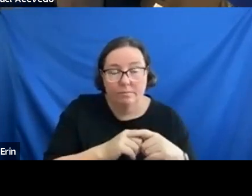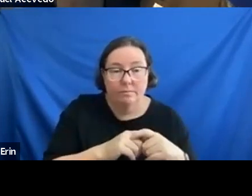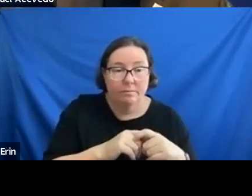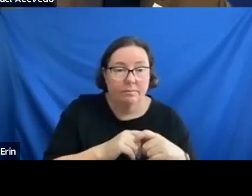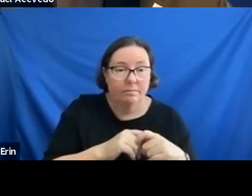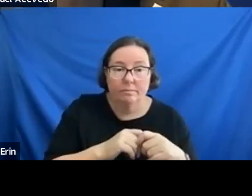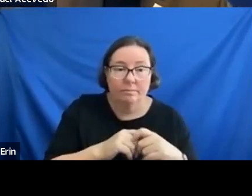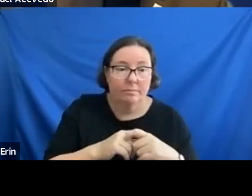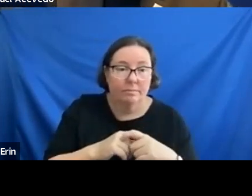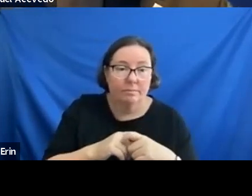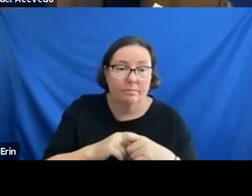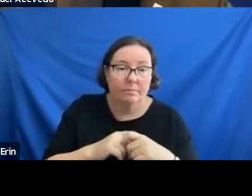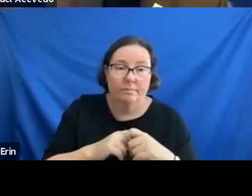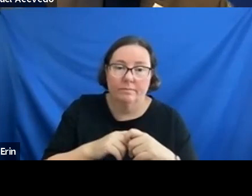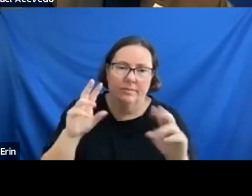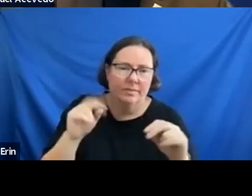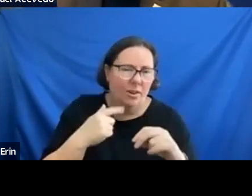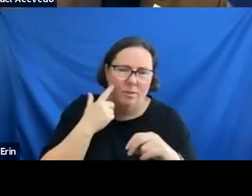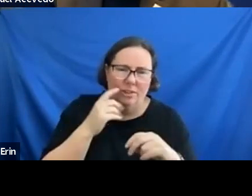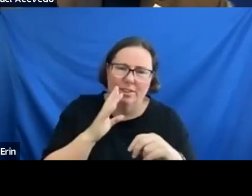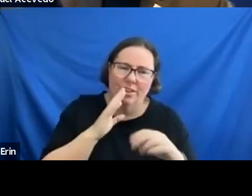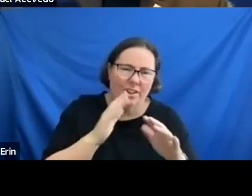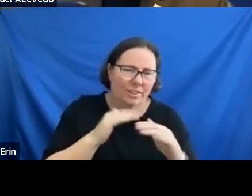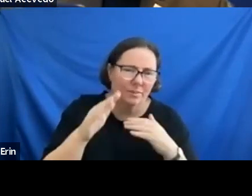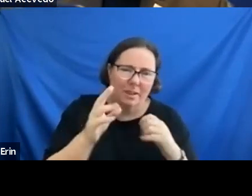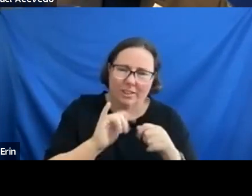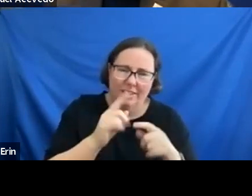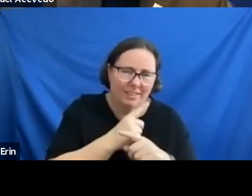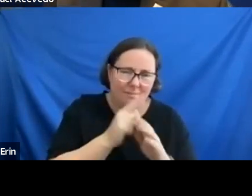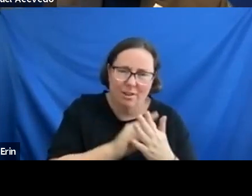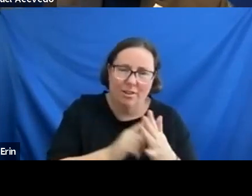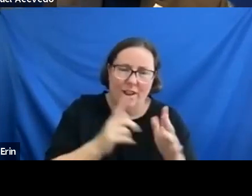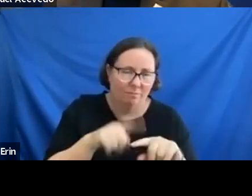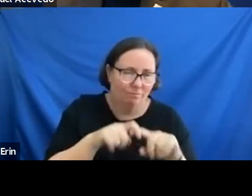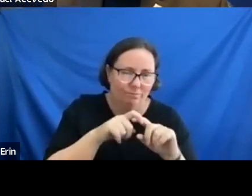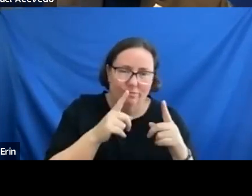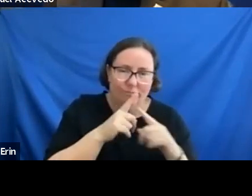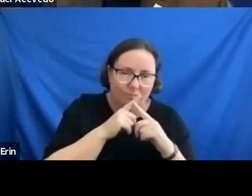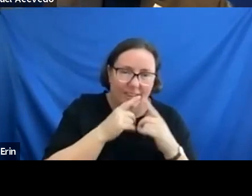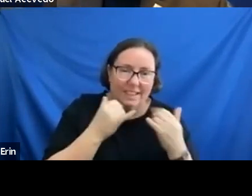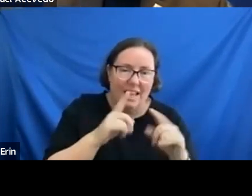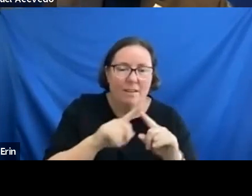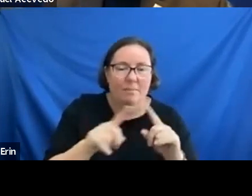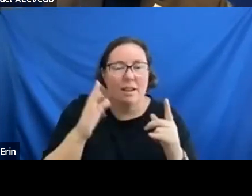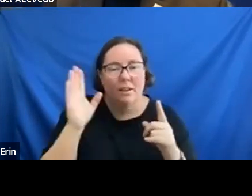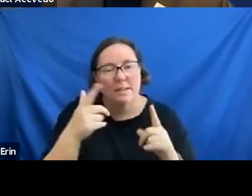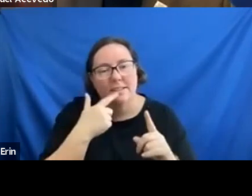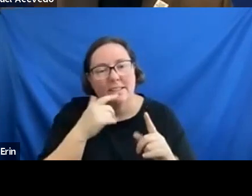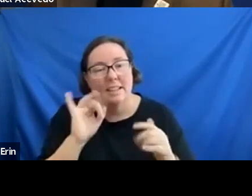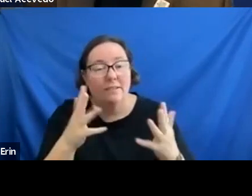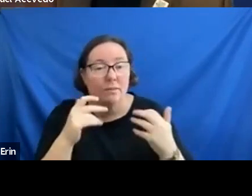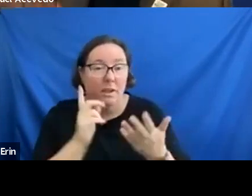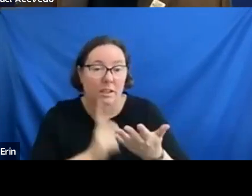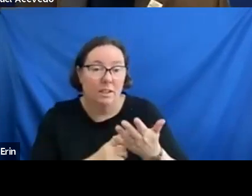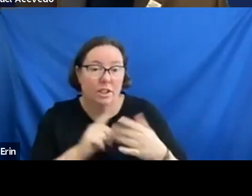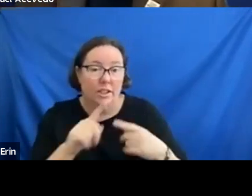you just listened to me run on for too long like attorneys do. So I'm going to stop there. But I will say, if we want to talk